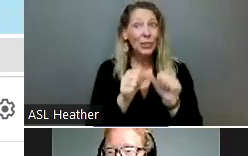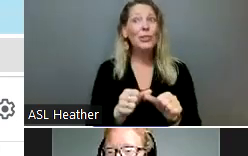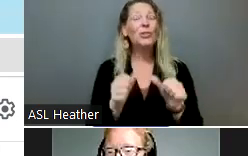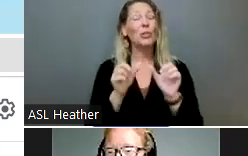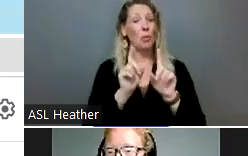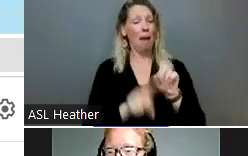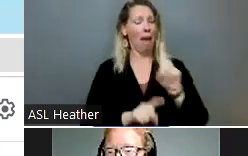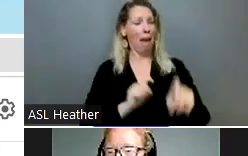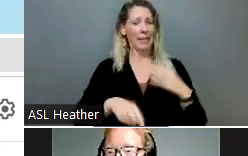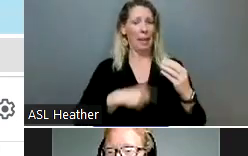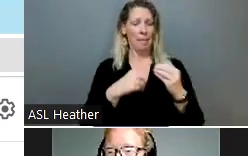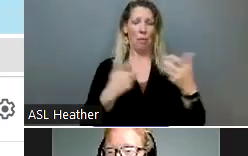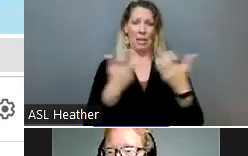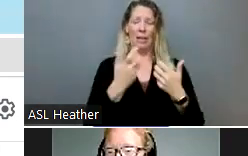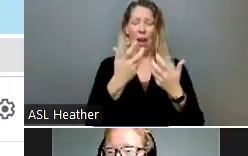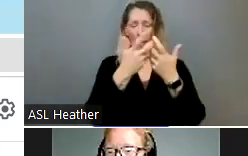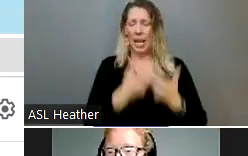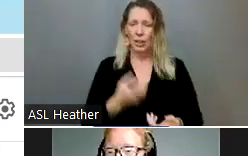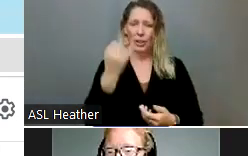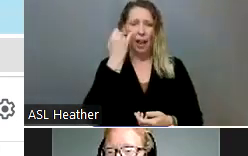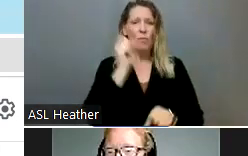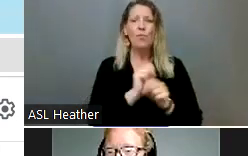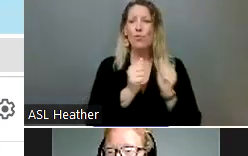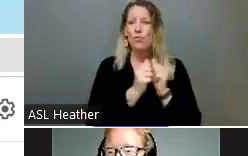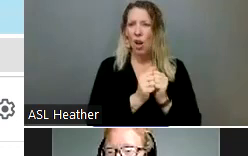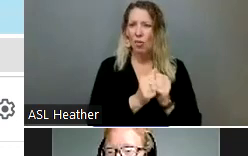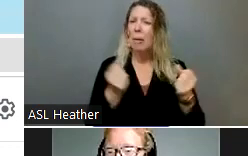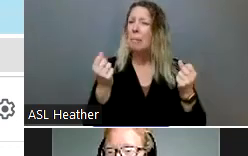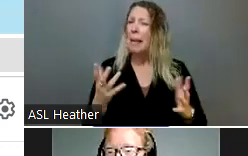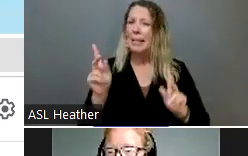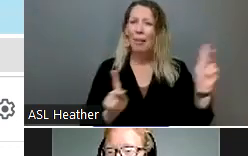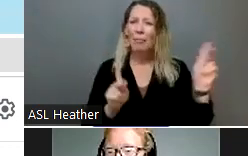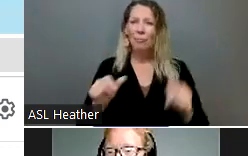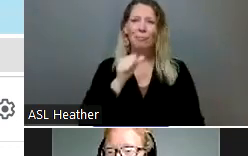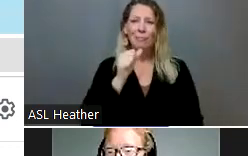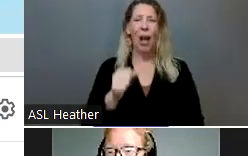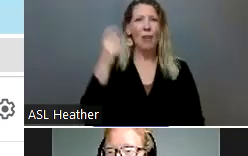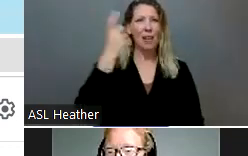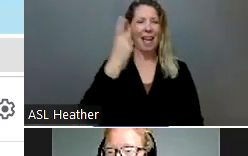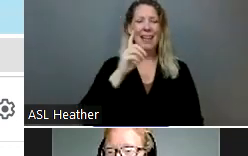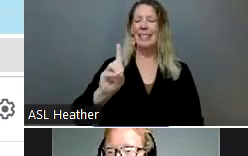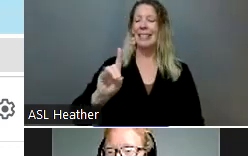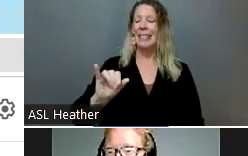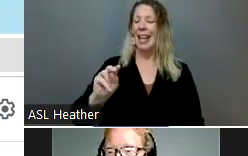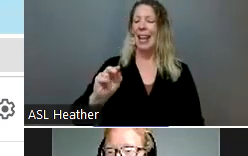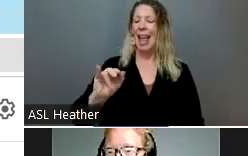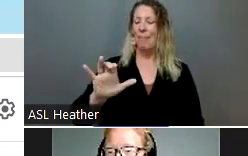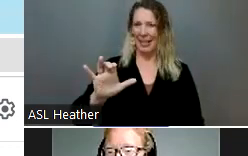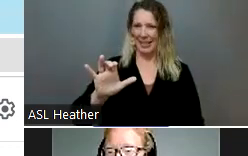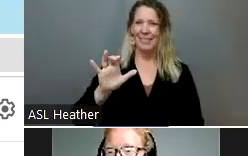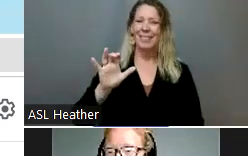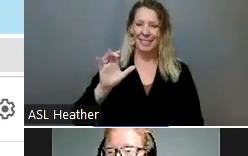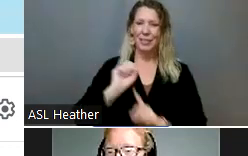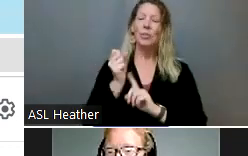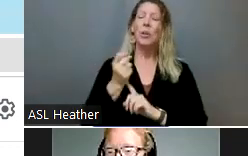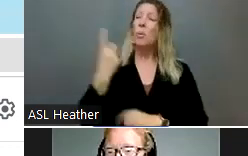together. I think a lot of people don't take into account dynamic disability, which means that maybe one day you're